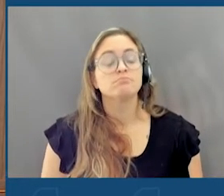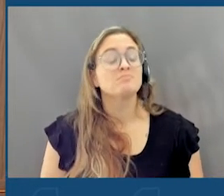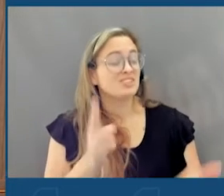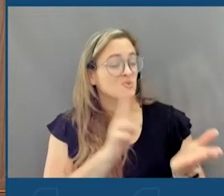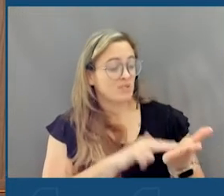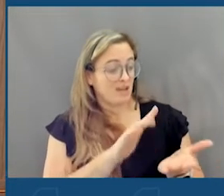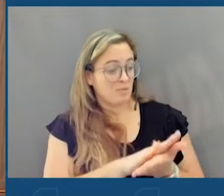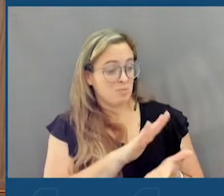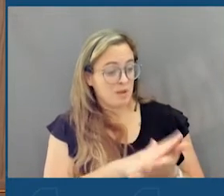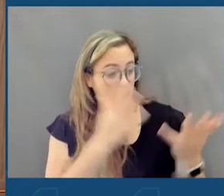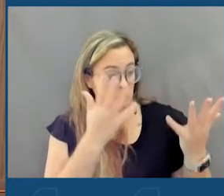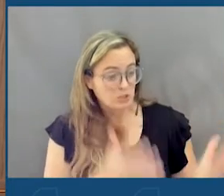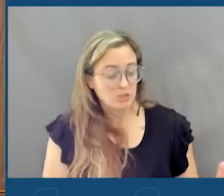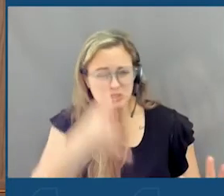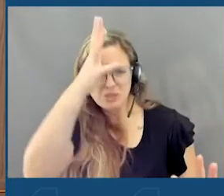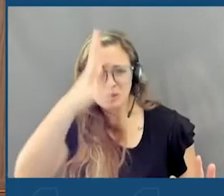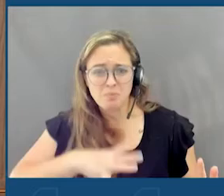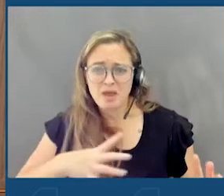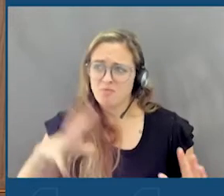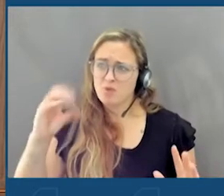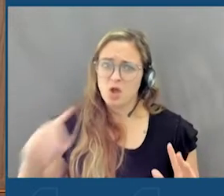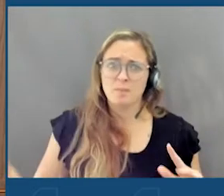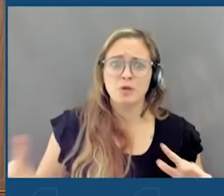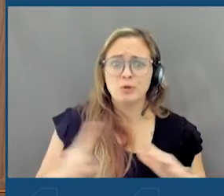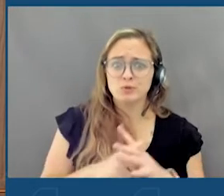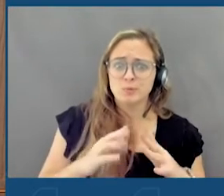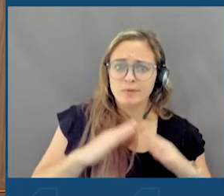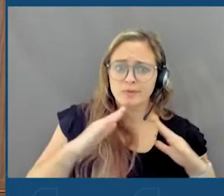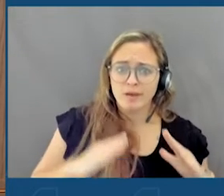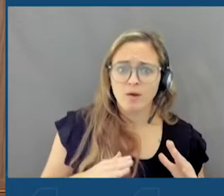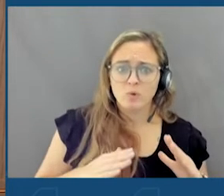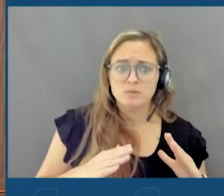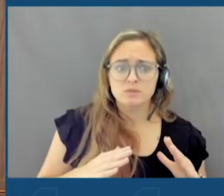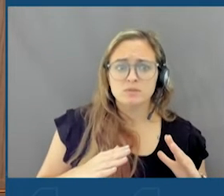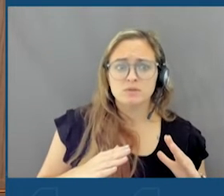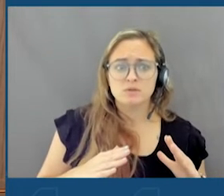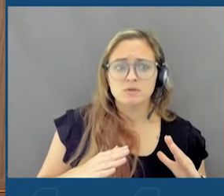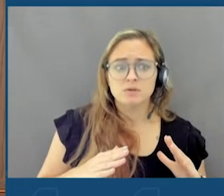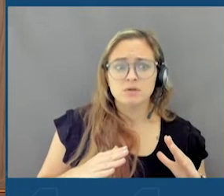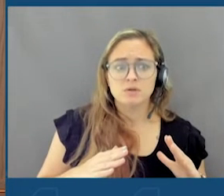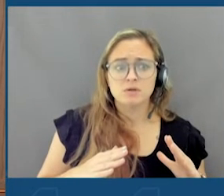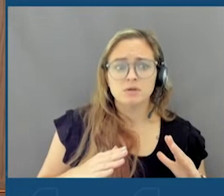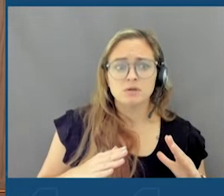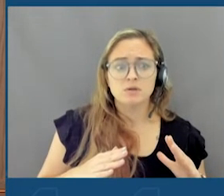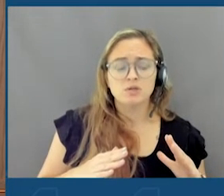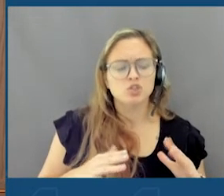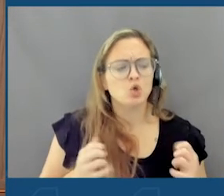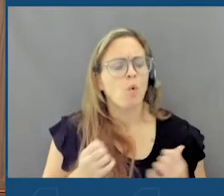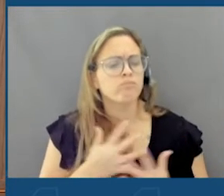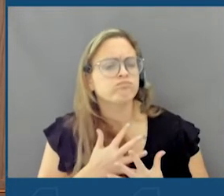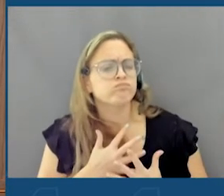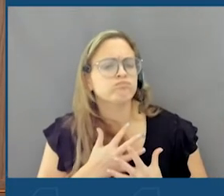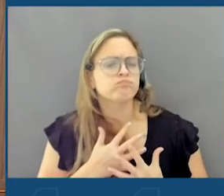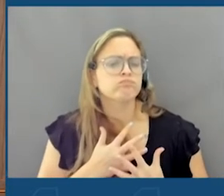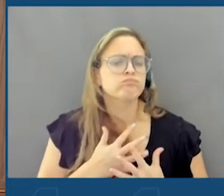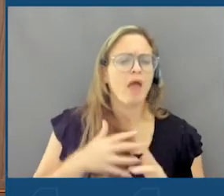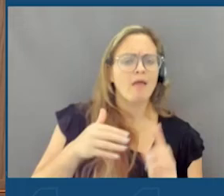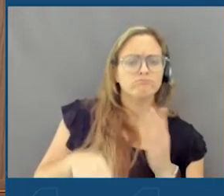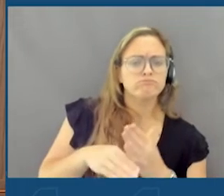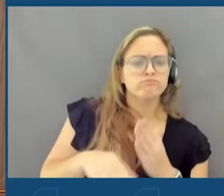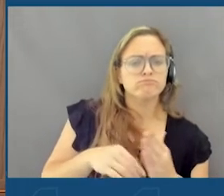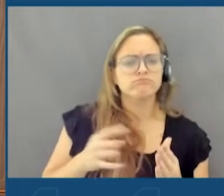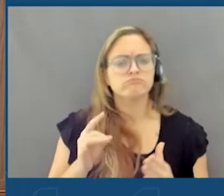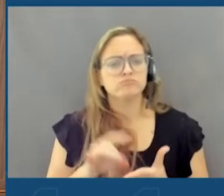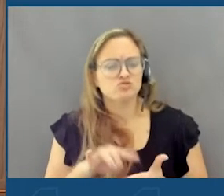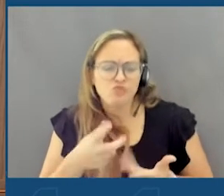papers, men from the company came to our home to intimidate and harass us. We called